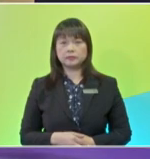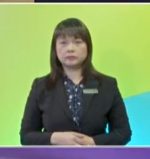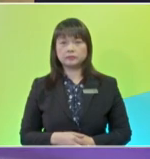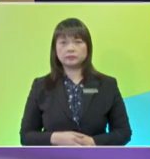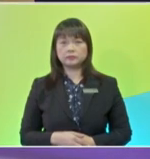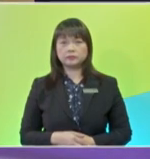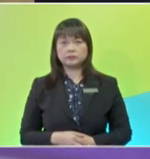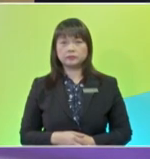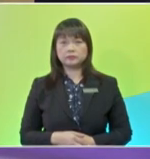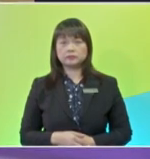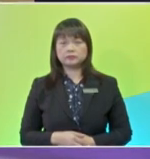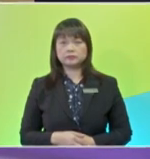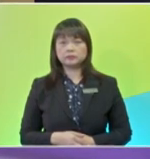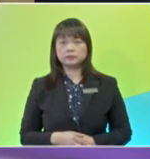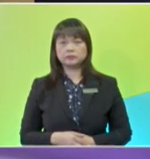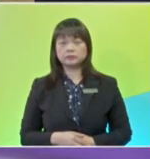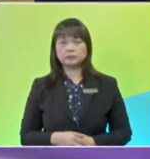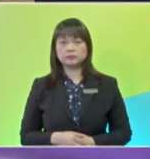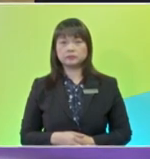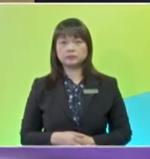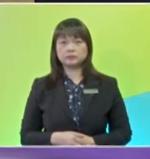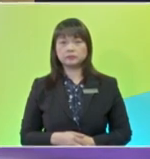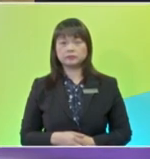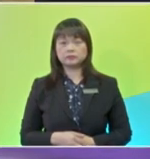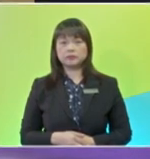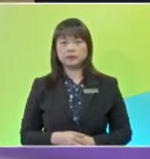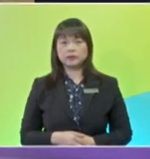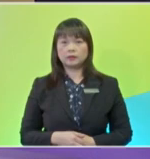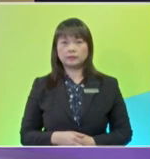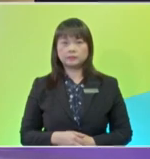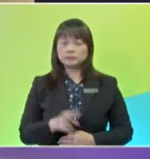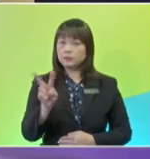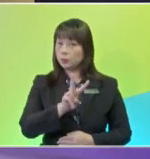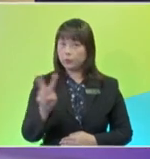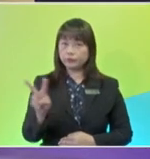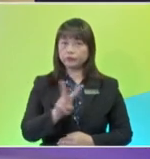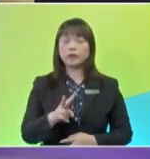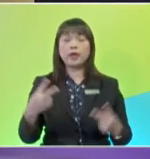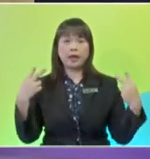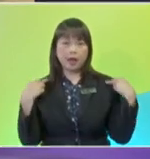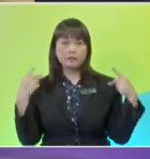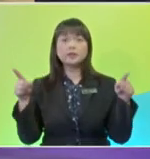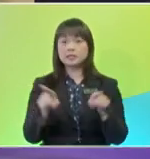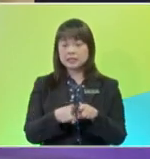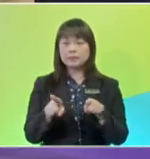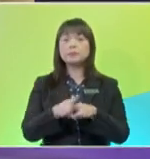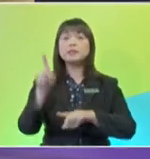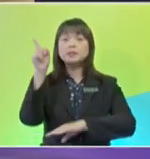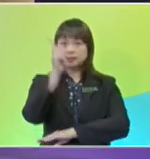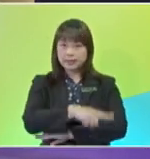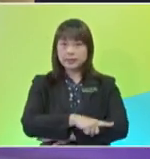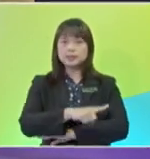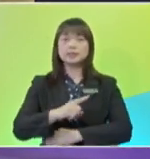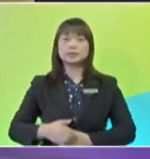Okay. So, both the revolution and rotation has similar days, 27 and 1 over 3